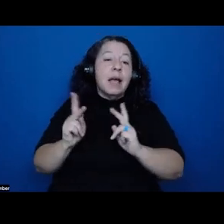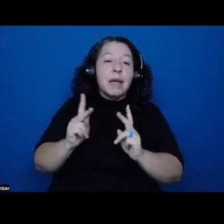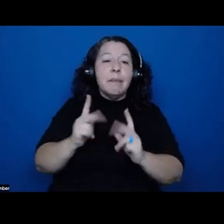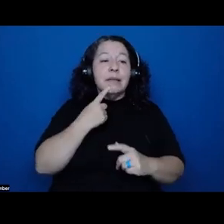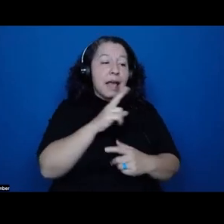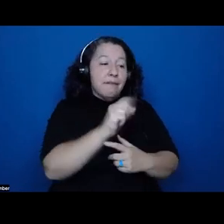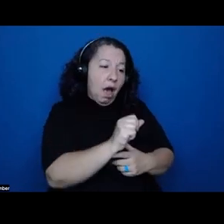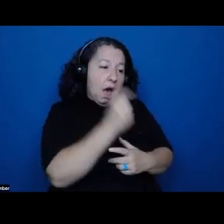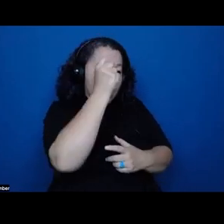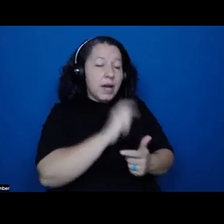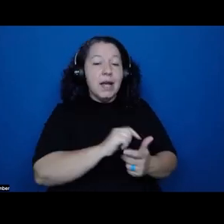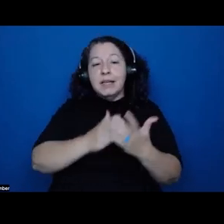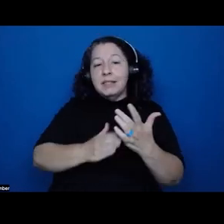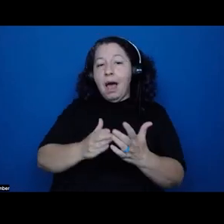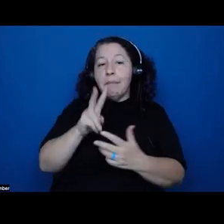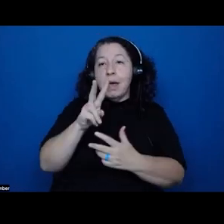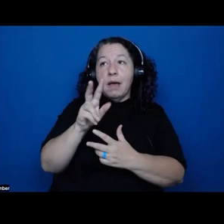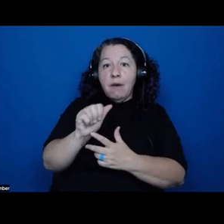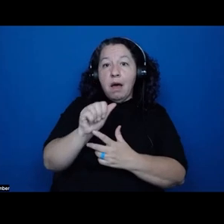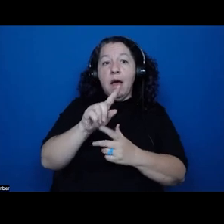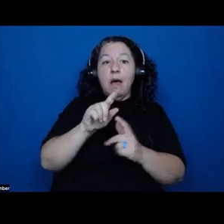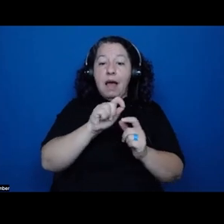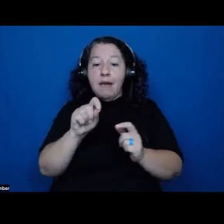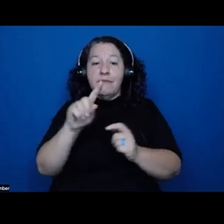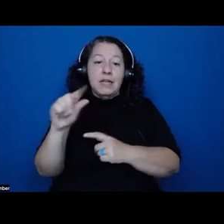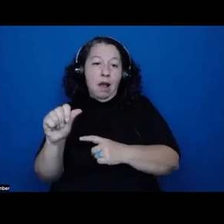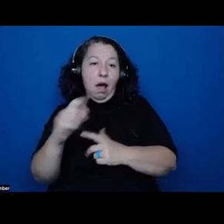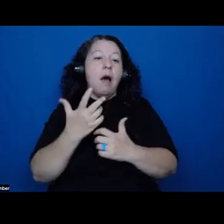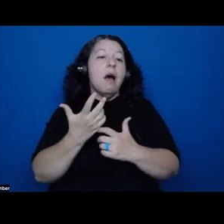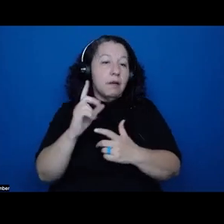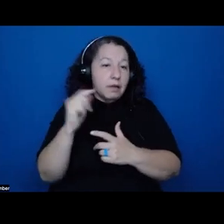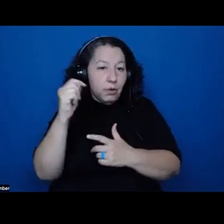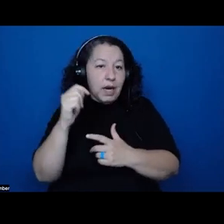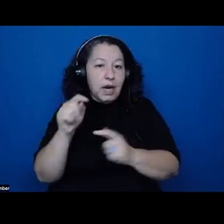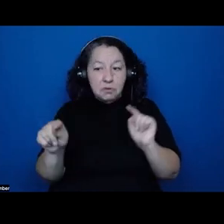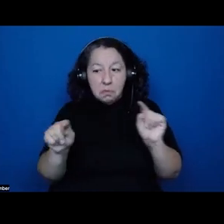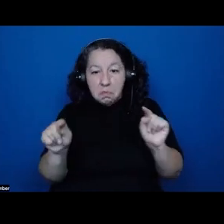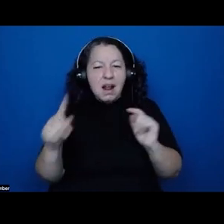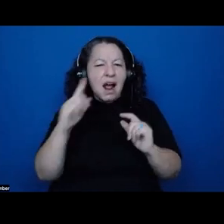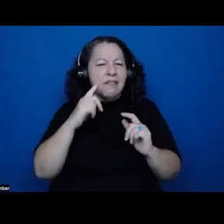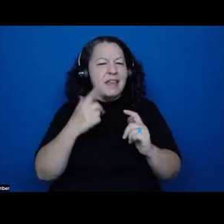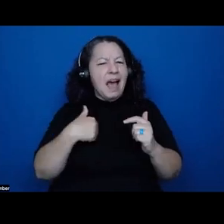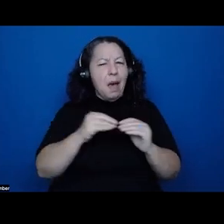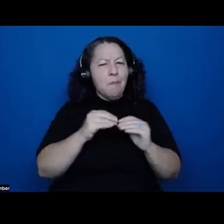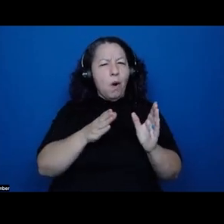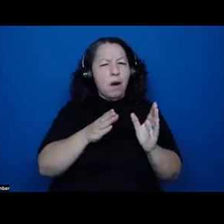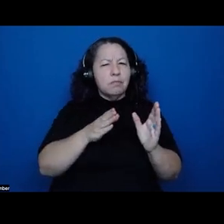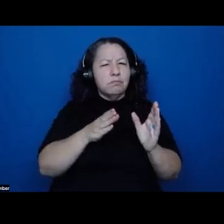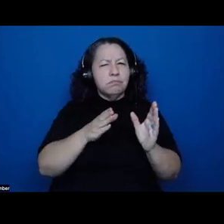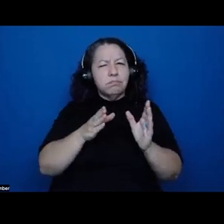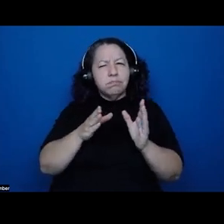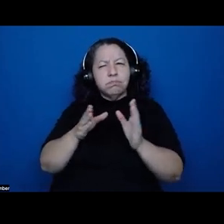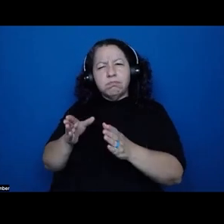some people ascribe to the va-ta theory. And so I think I'm moving more into thinking about the va and the ta